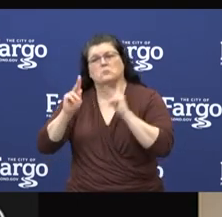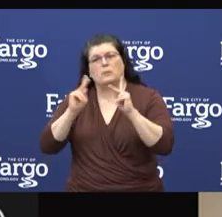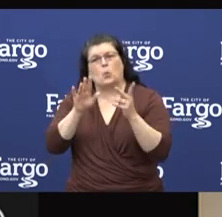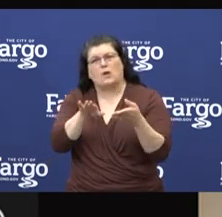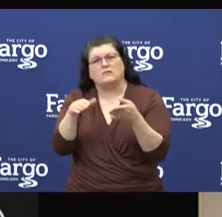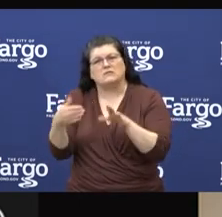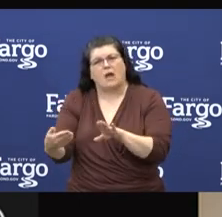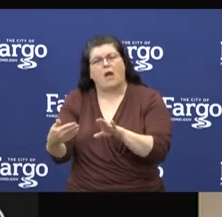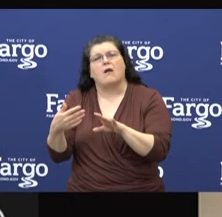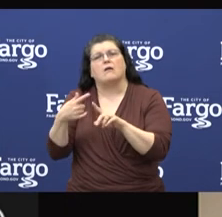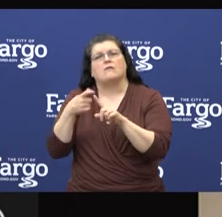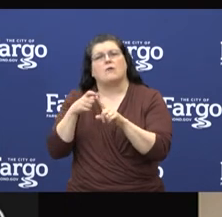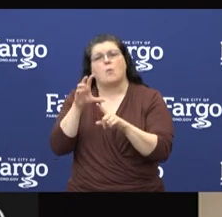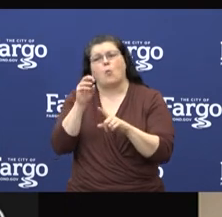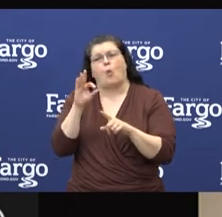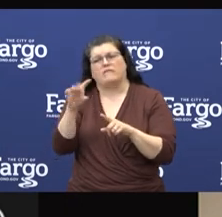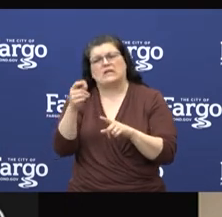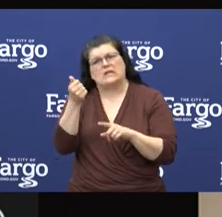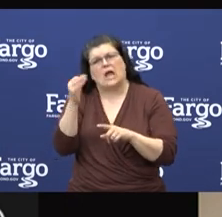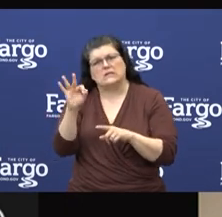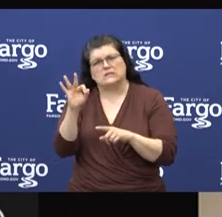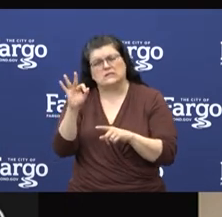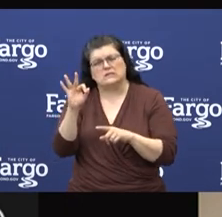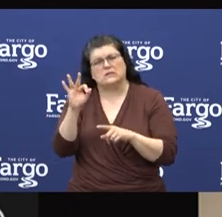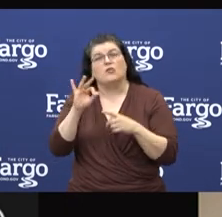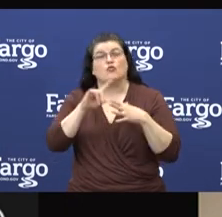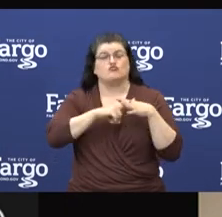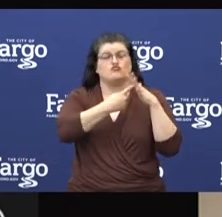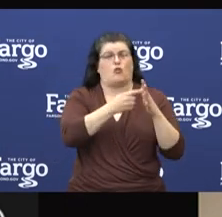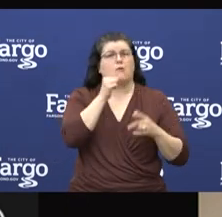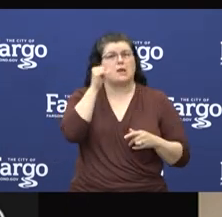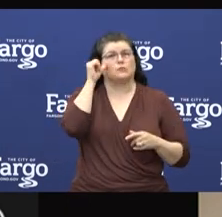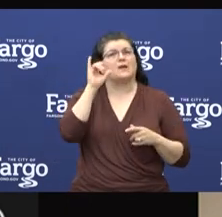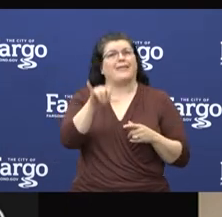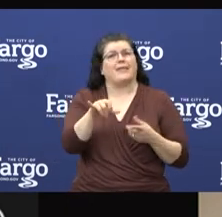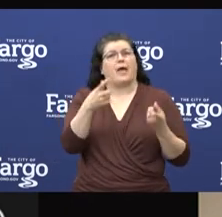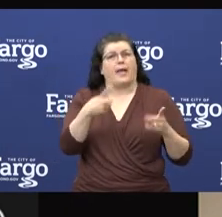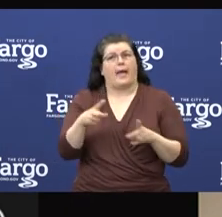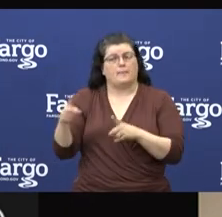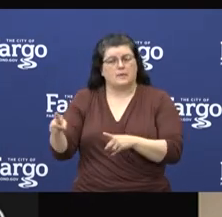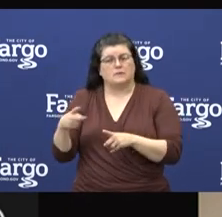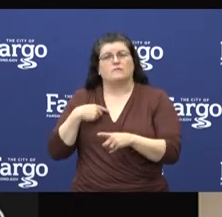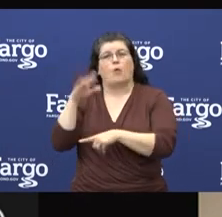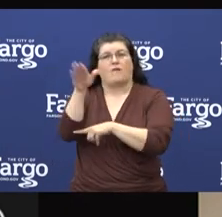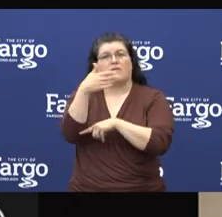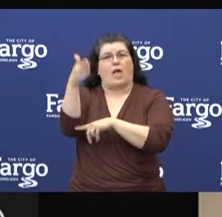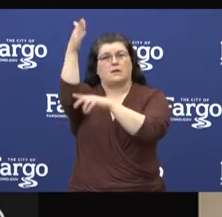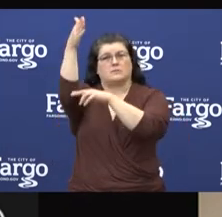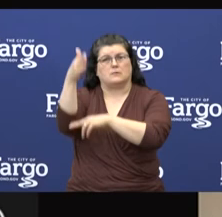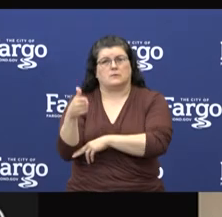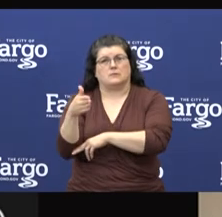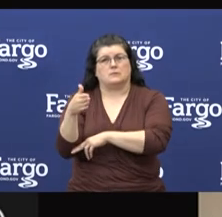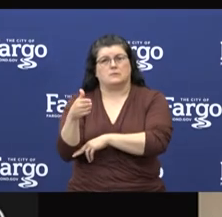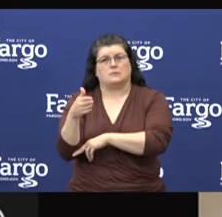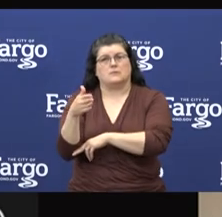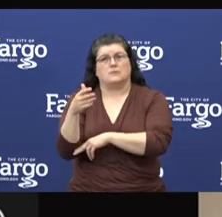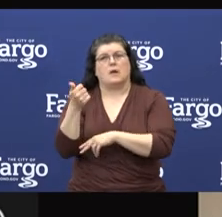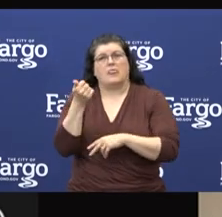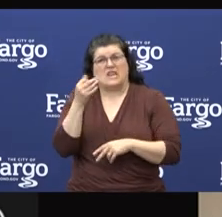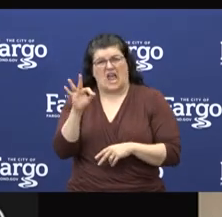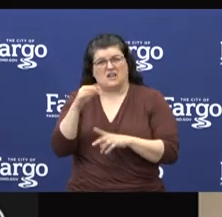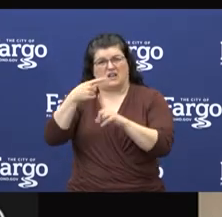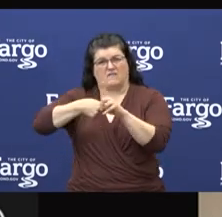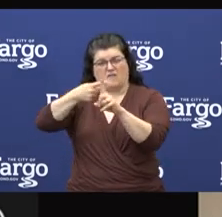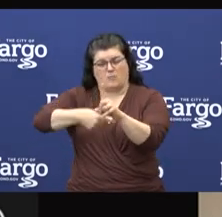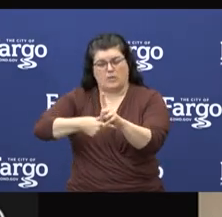started yesterday. Individuals, businesses, and other organizations are also encouraged to join in this recognition